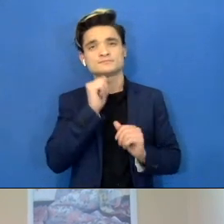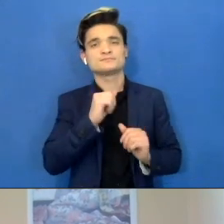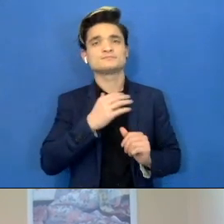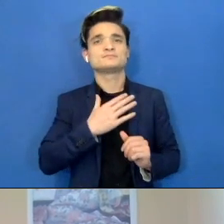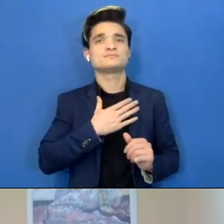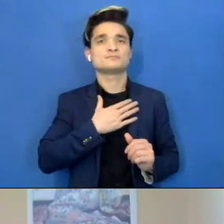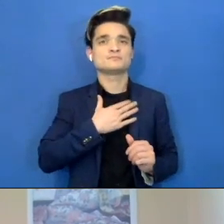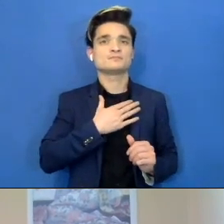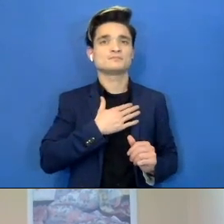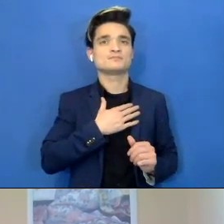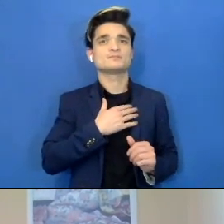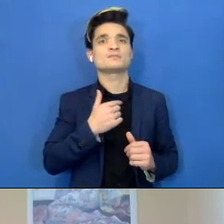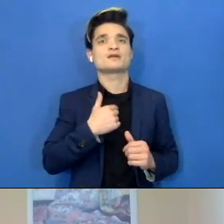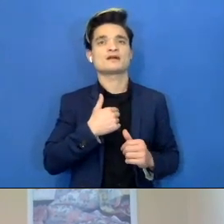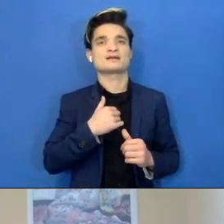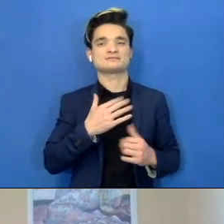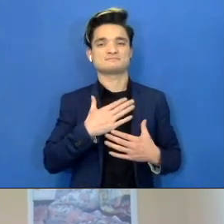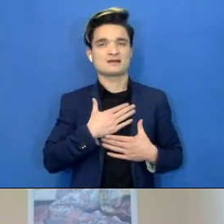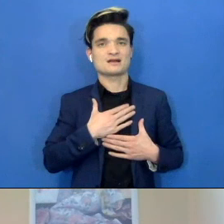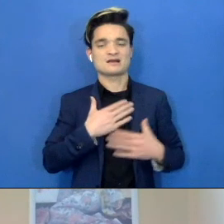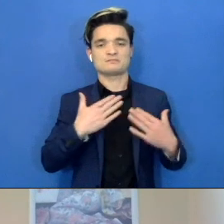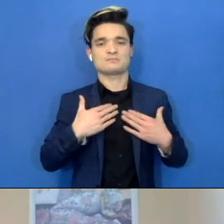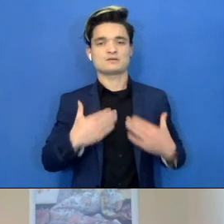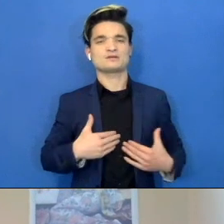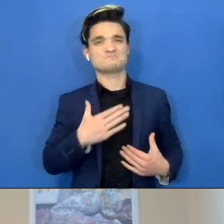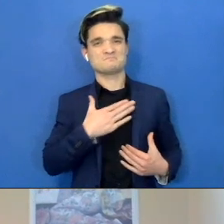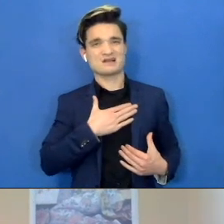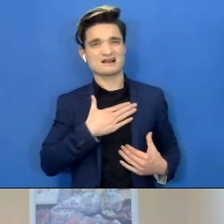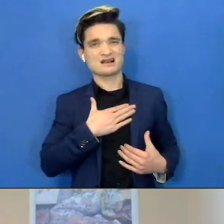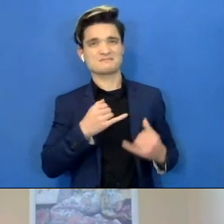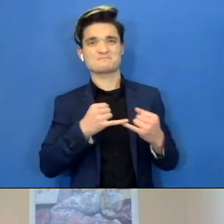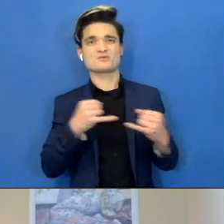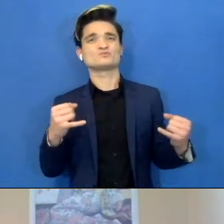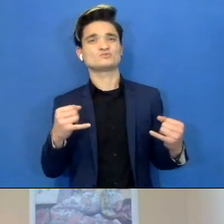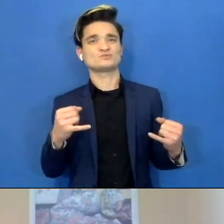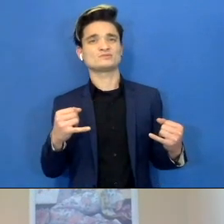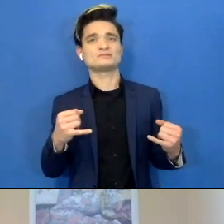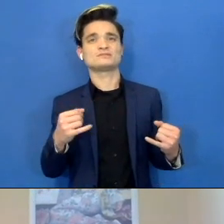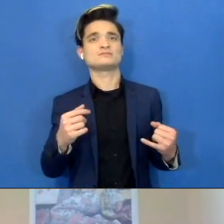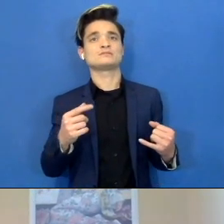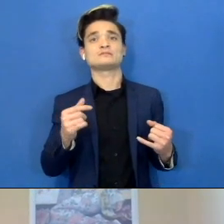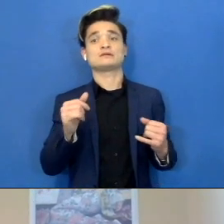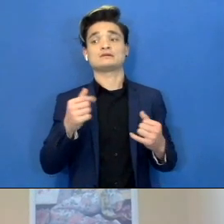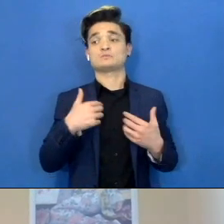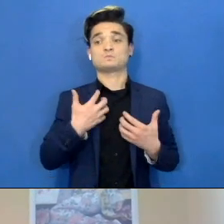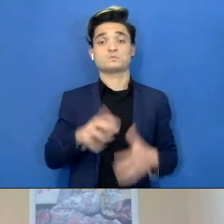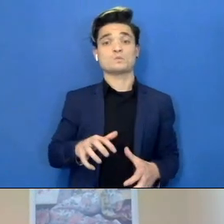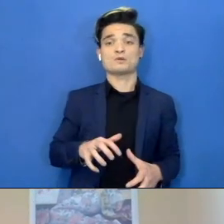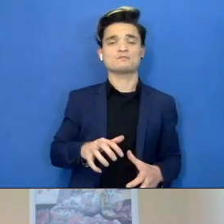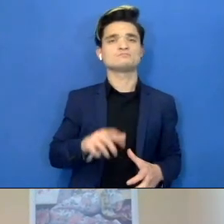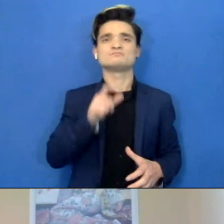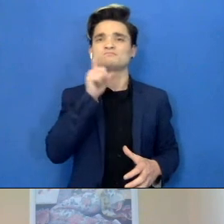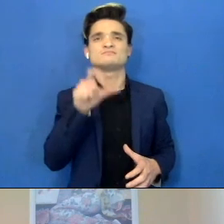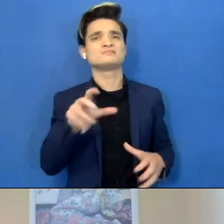accept to do things that I do not want to do. I think that's it. I think those are